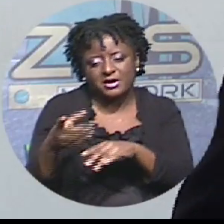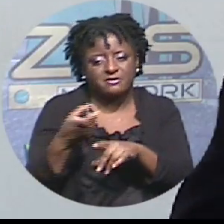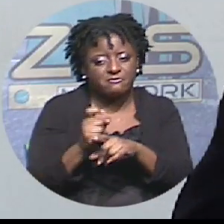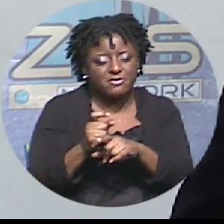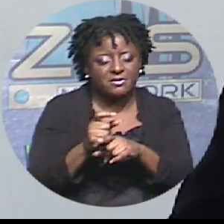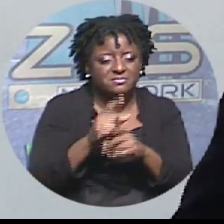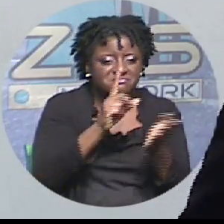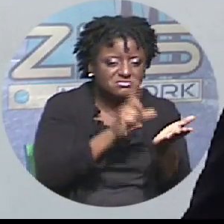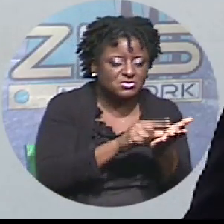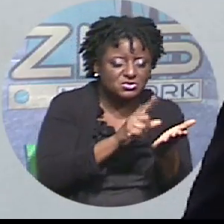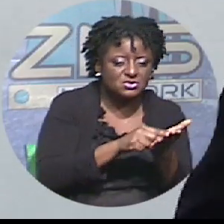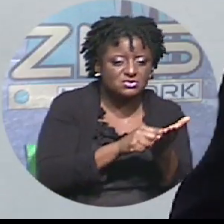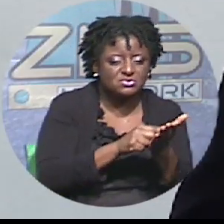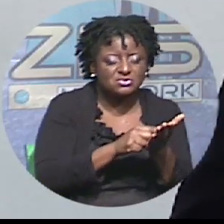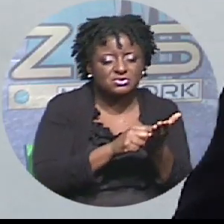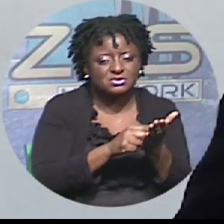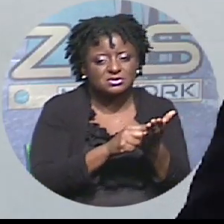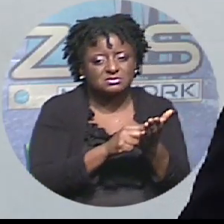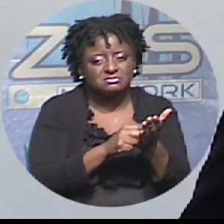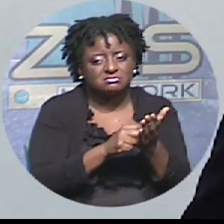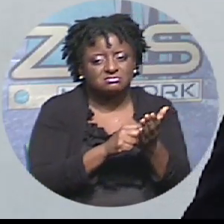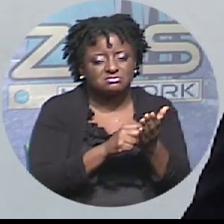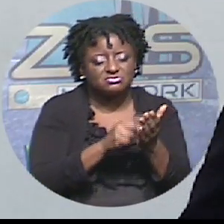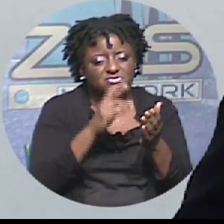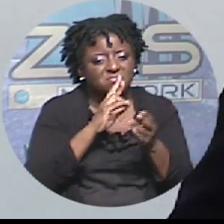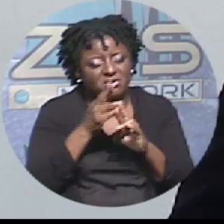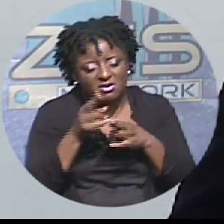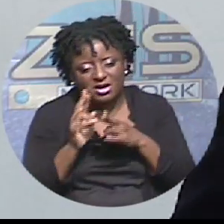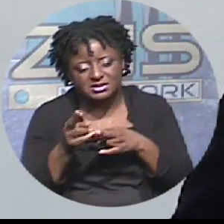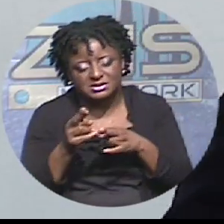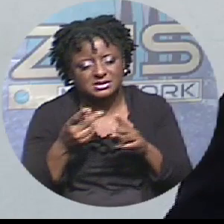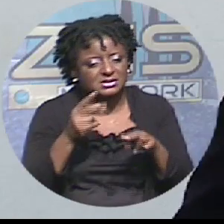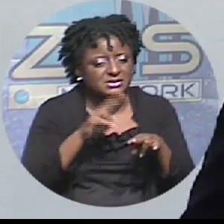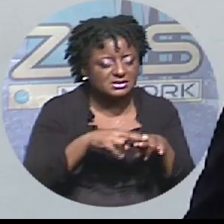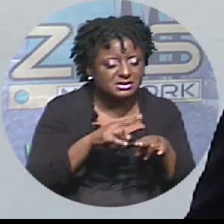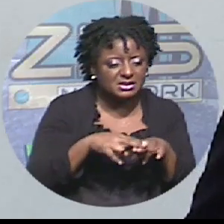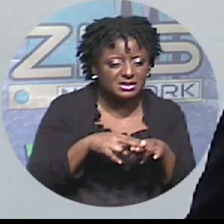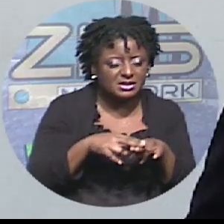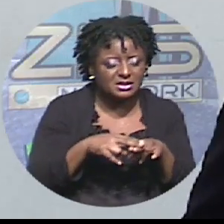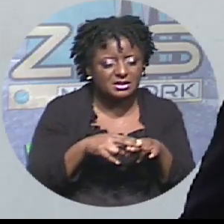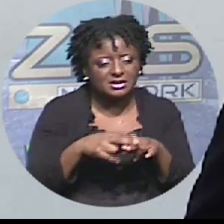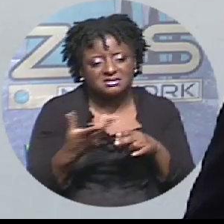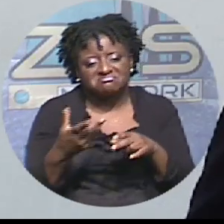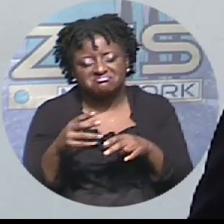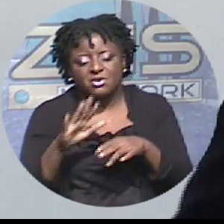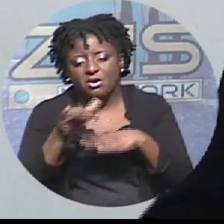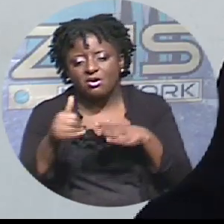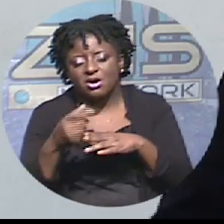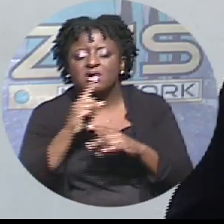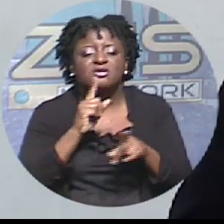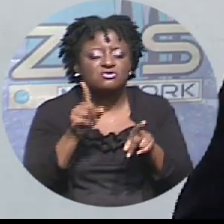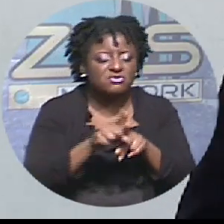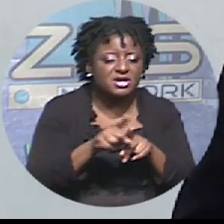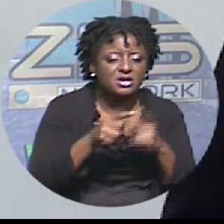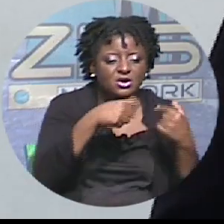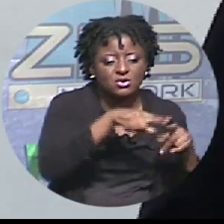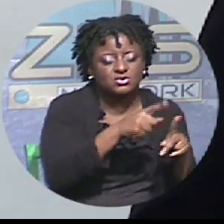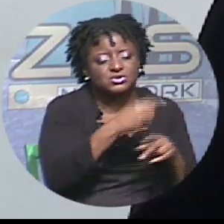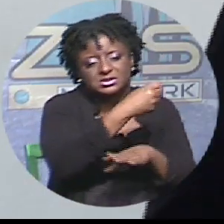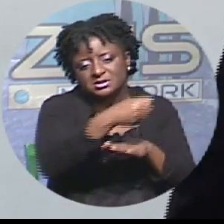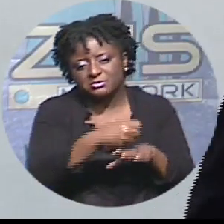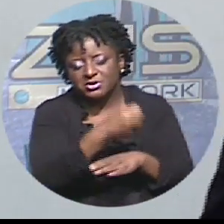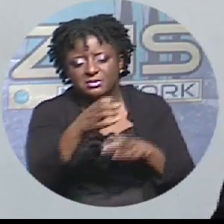media, sitting down negotiating in a way that's required, and then all sides could agree, and taking it to the Supreme Court, getting the Supreme